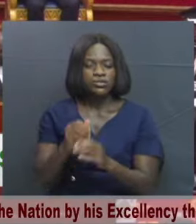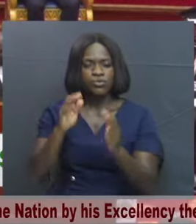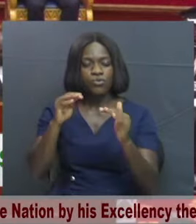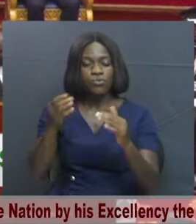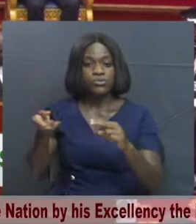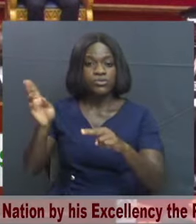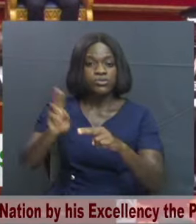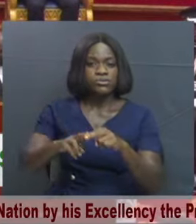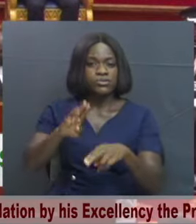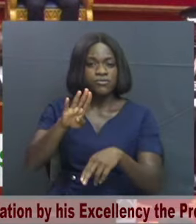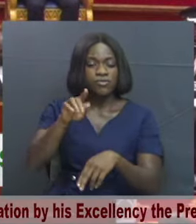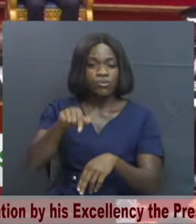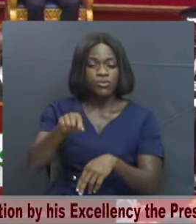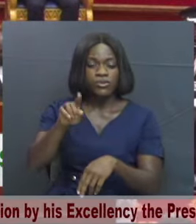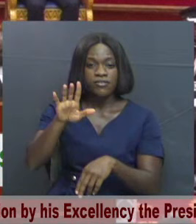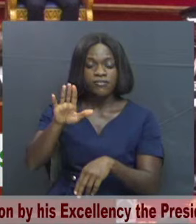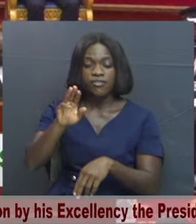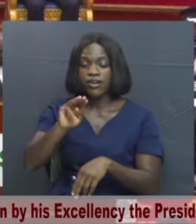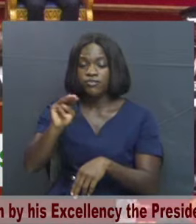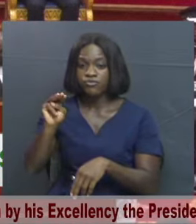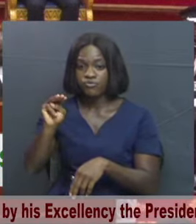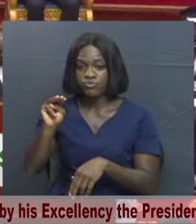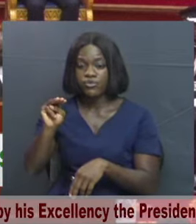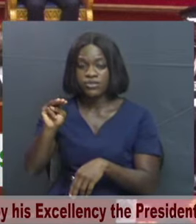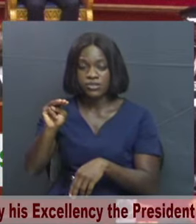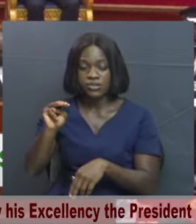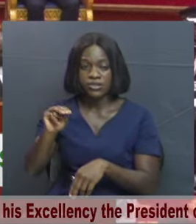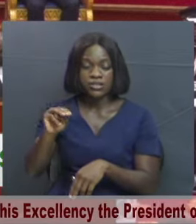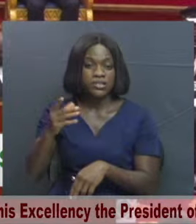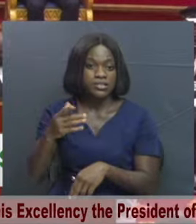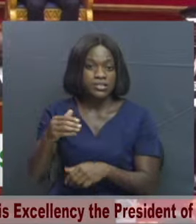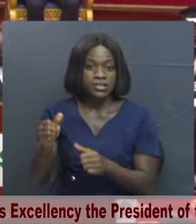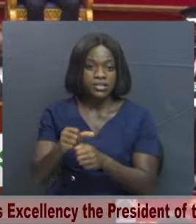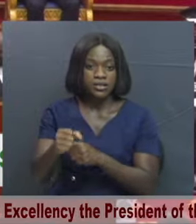some 4.5 million ounces